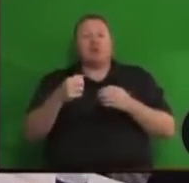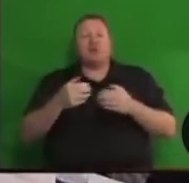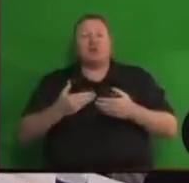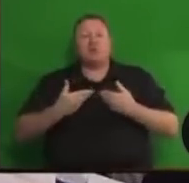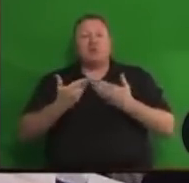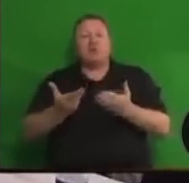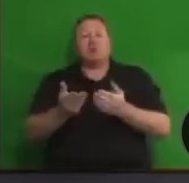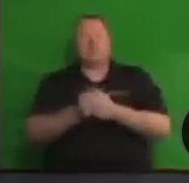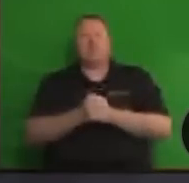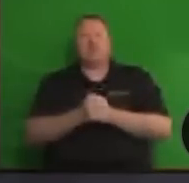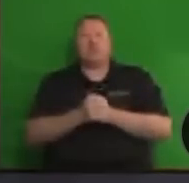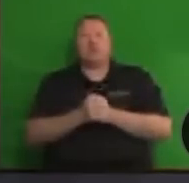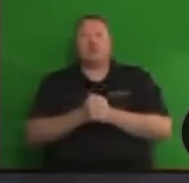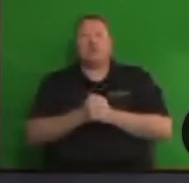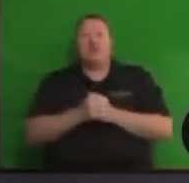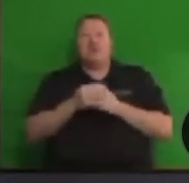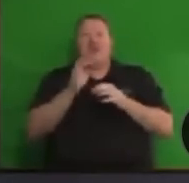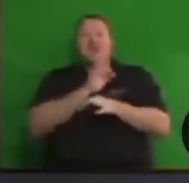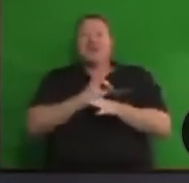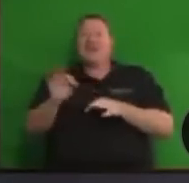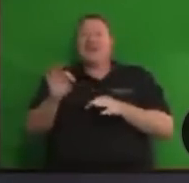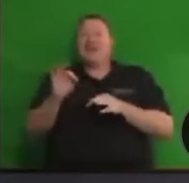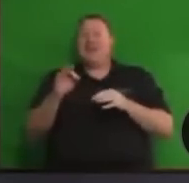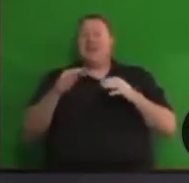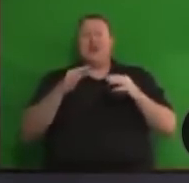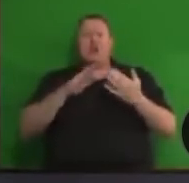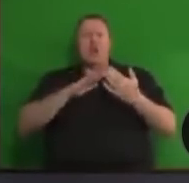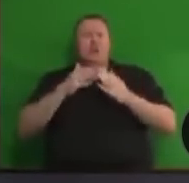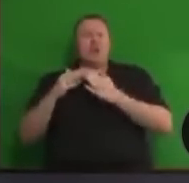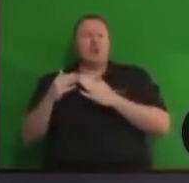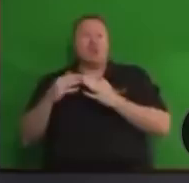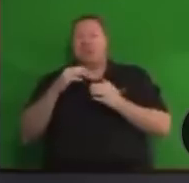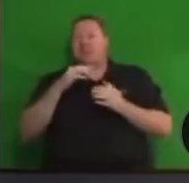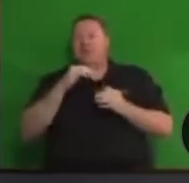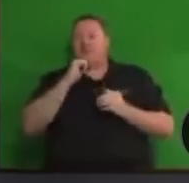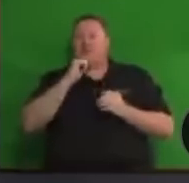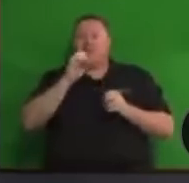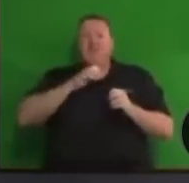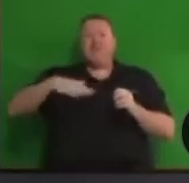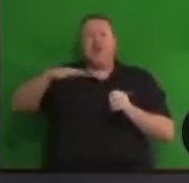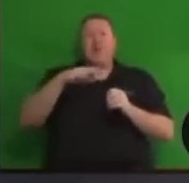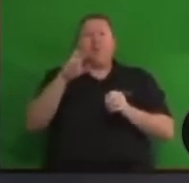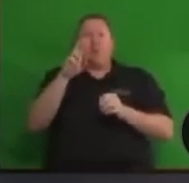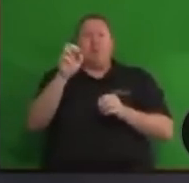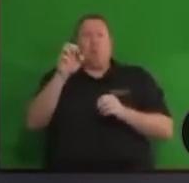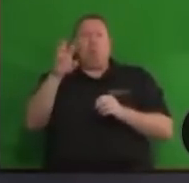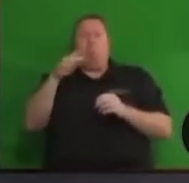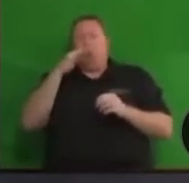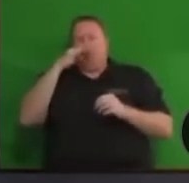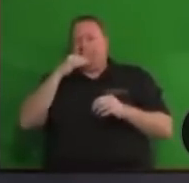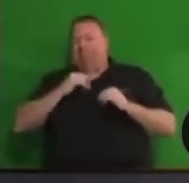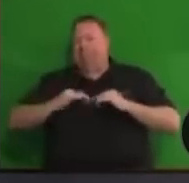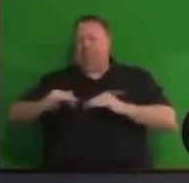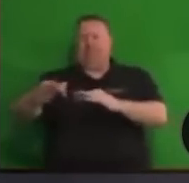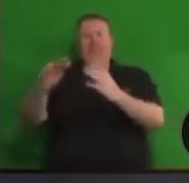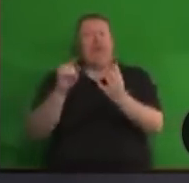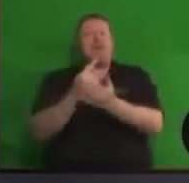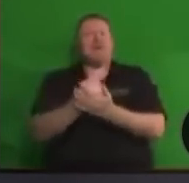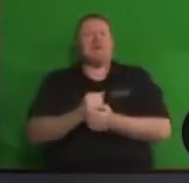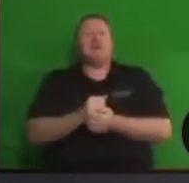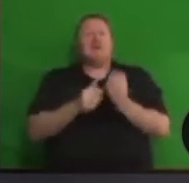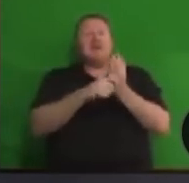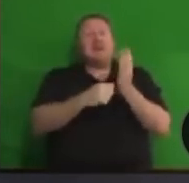live in clean communities, not environments filled with raw sewage. We are entitled to see our taxes and